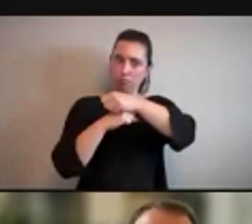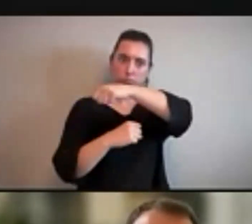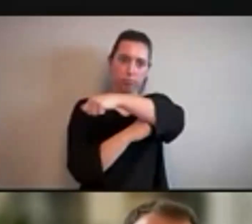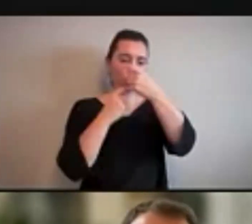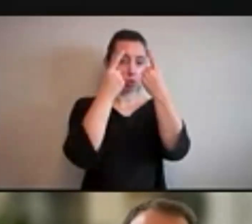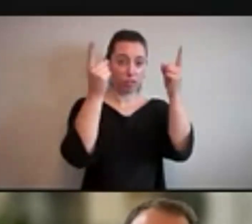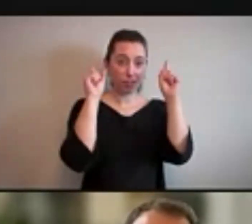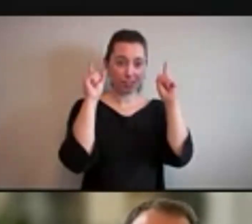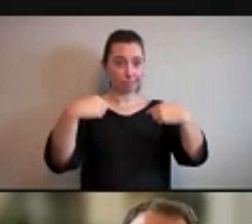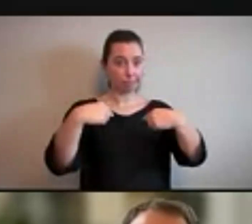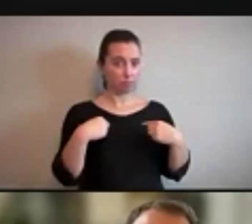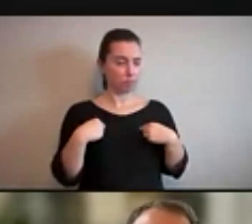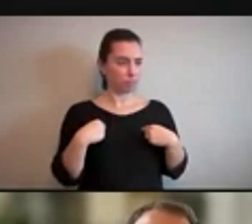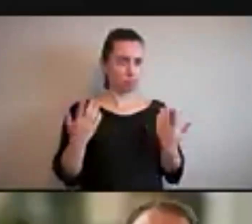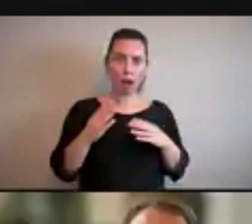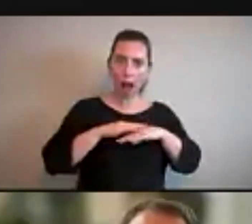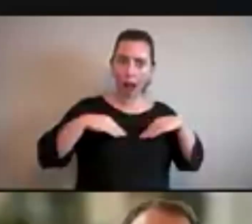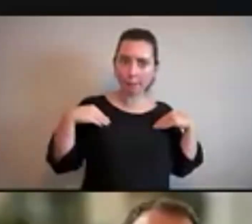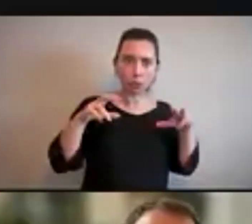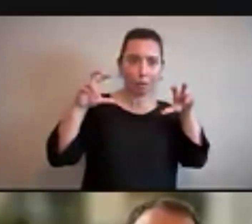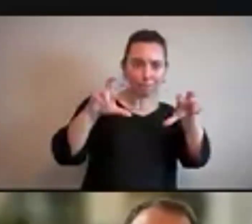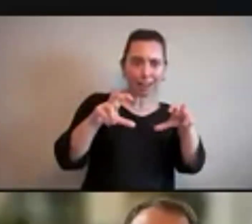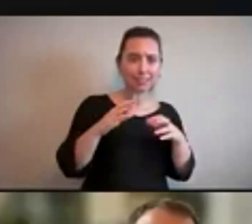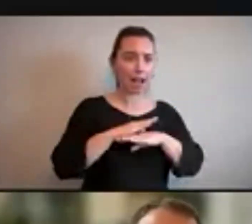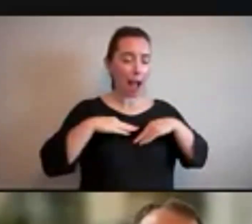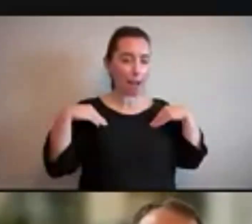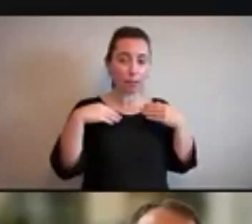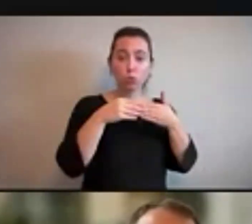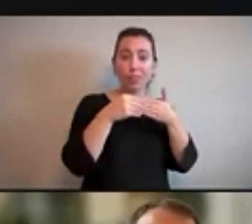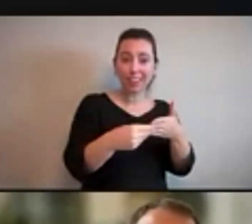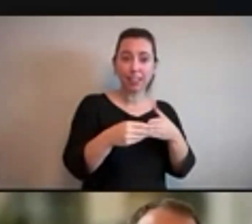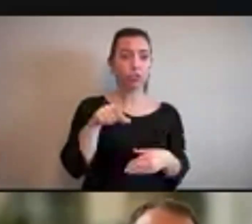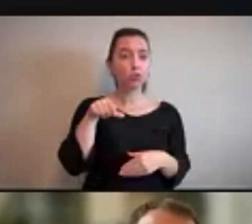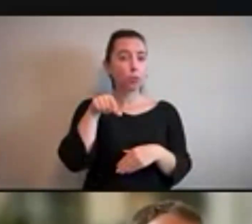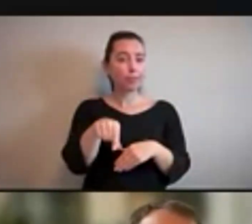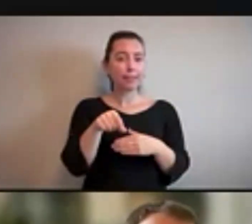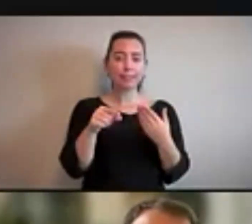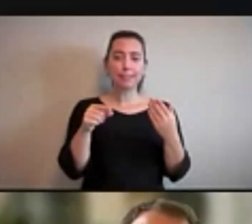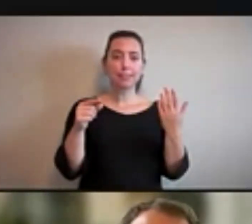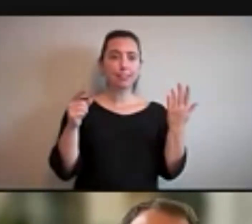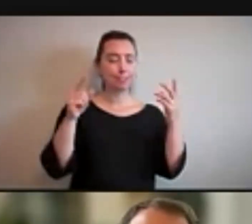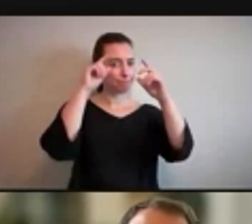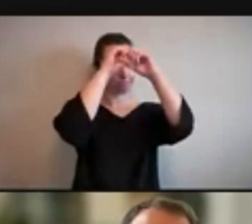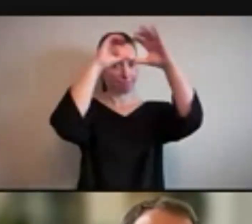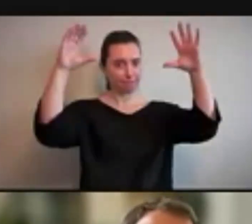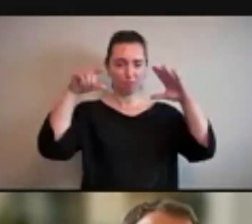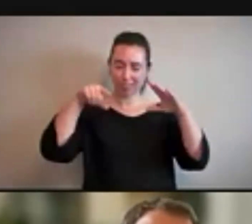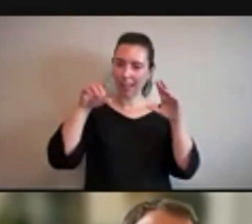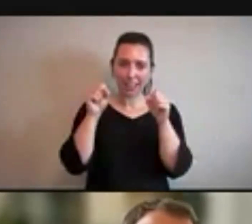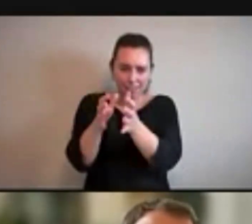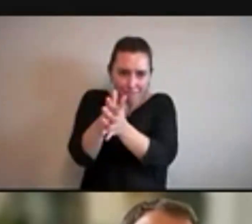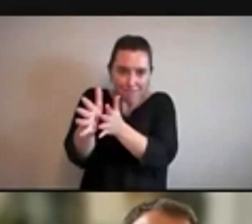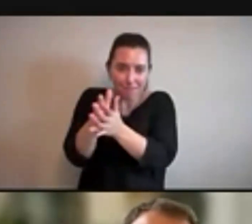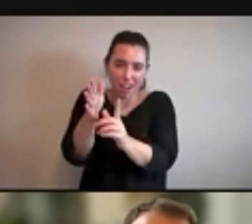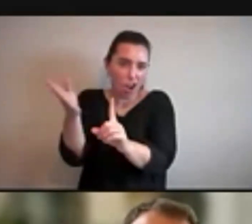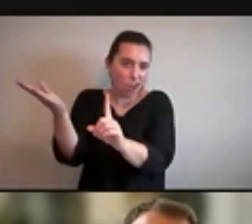not we, should actually invest in that? And this narrative, actually, I feel is quite convincing. So this is what we're trying to